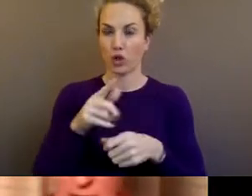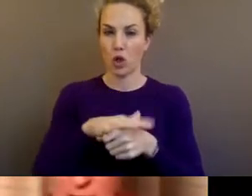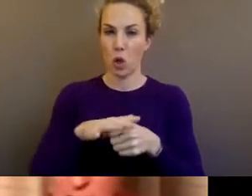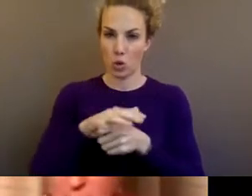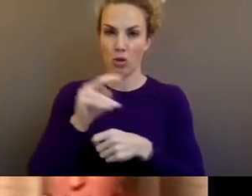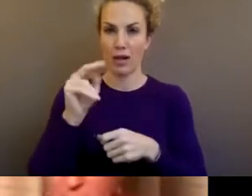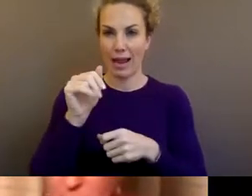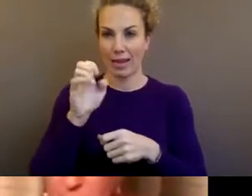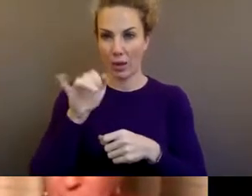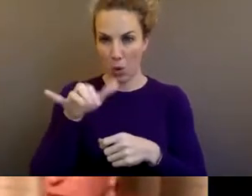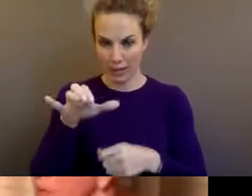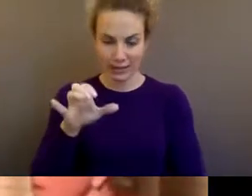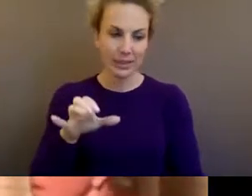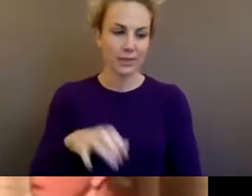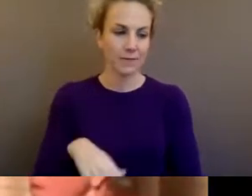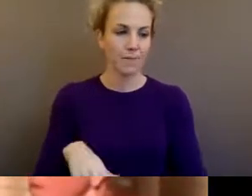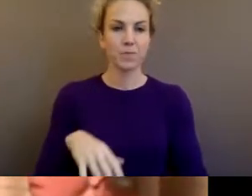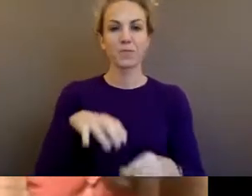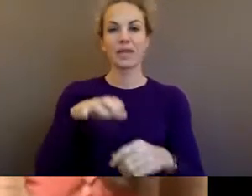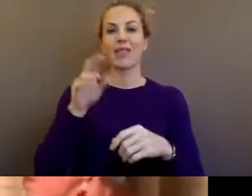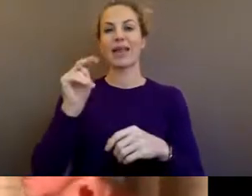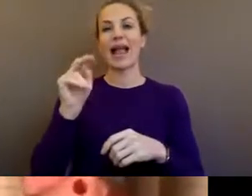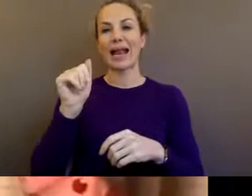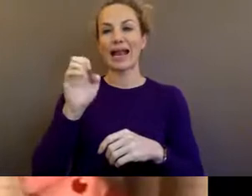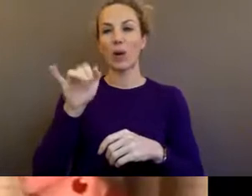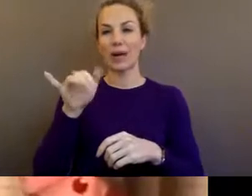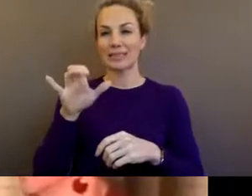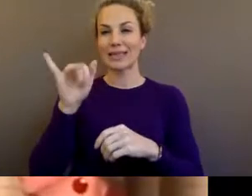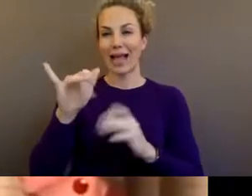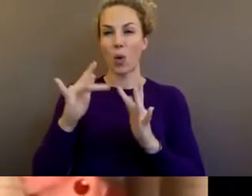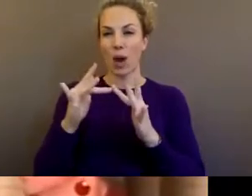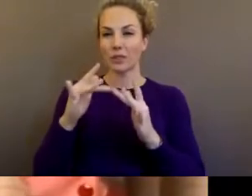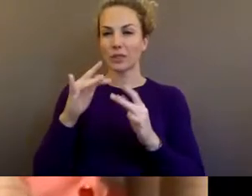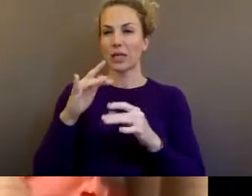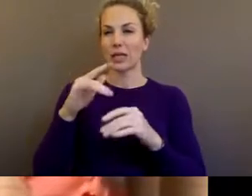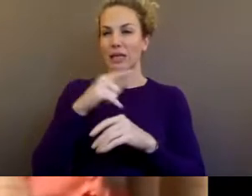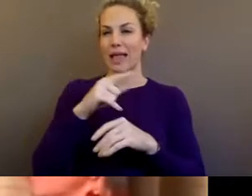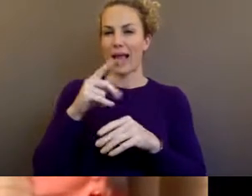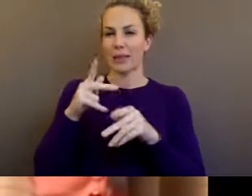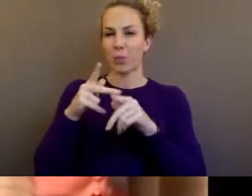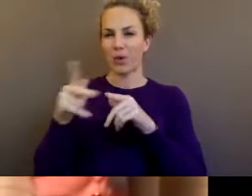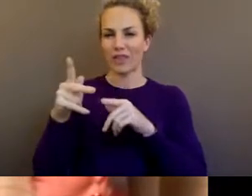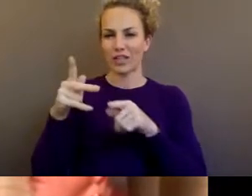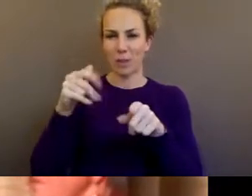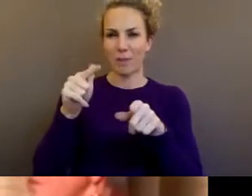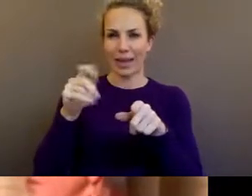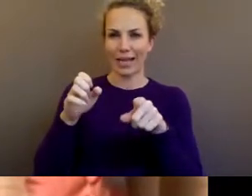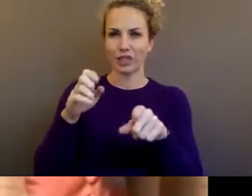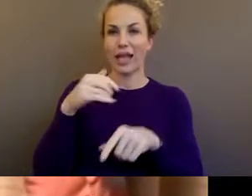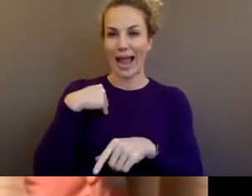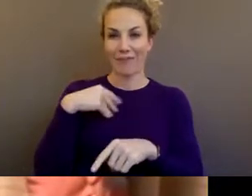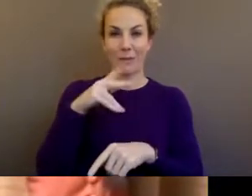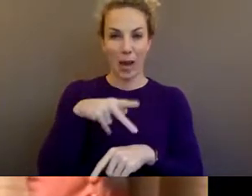AEYC. And we have on the NAEYC website and the early childhood professionals pages, there's a